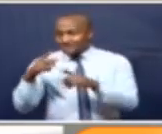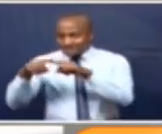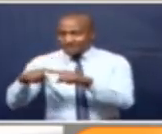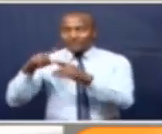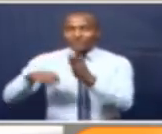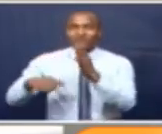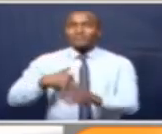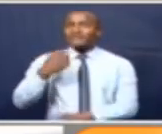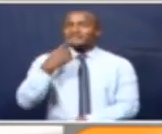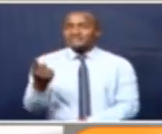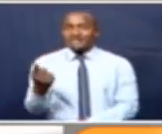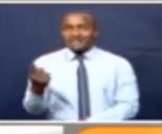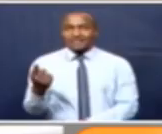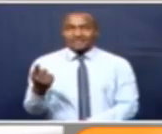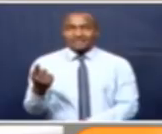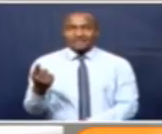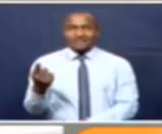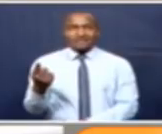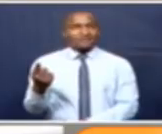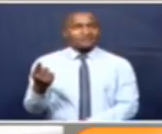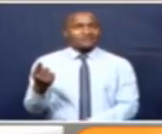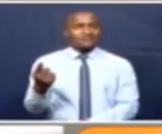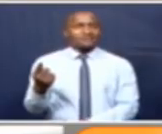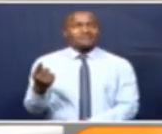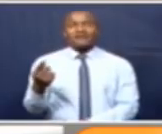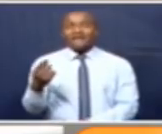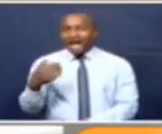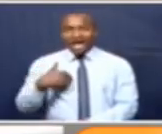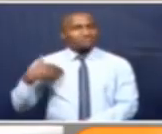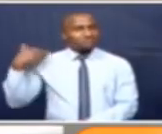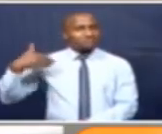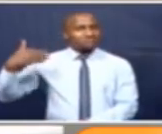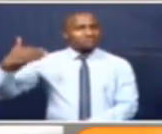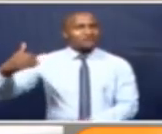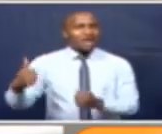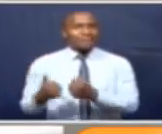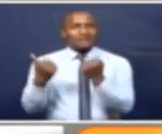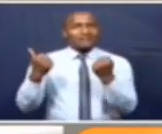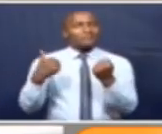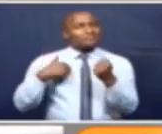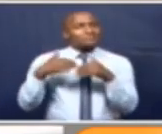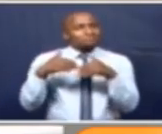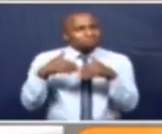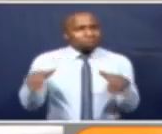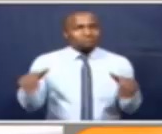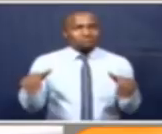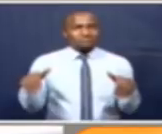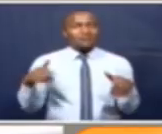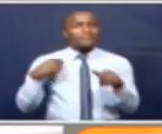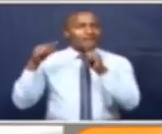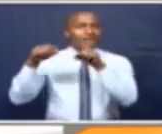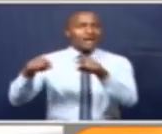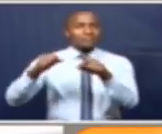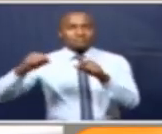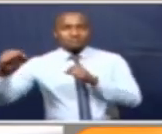day. So I have said on many occasions I'm an impartial person. I did not come there to take sides. I